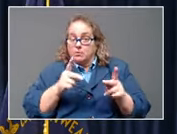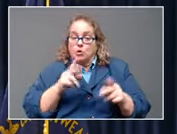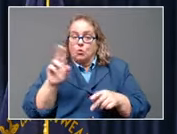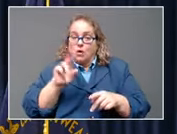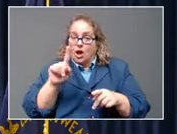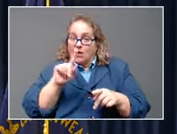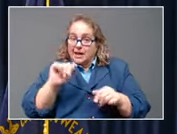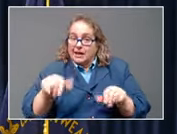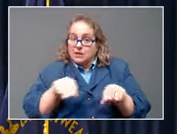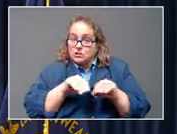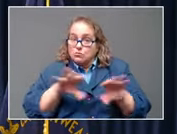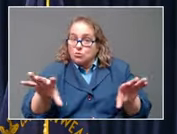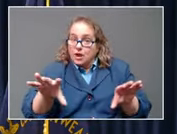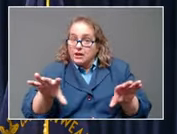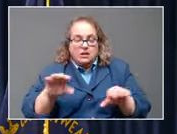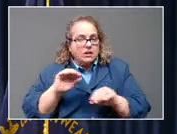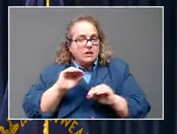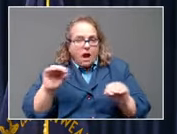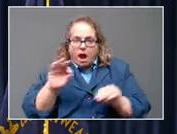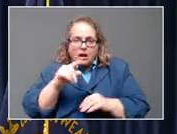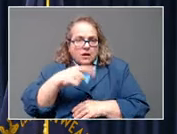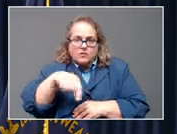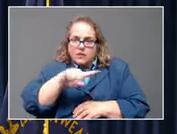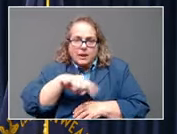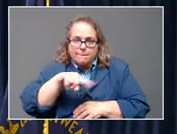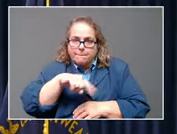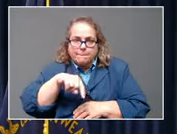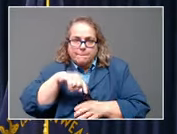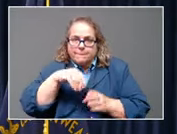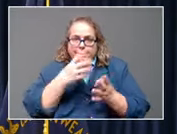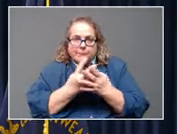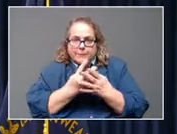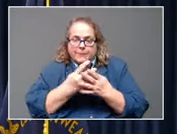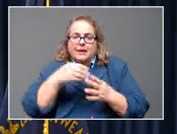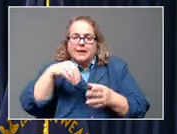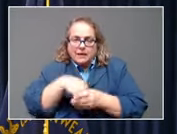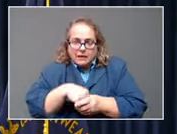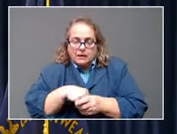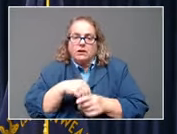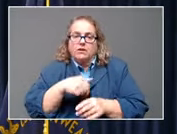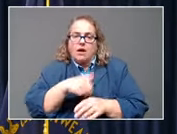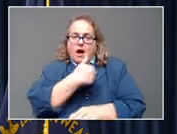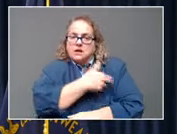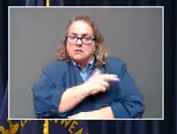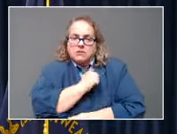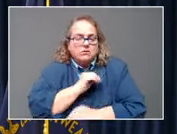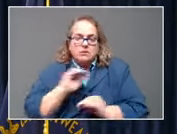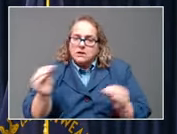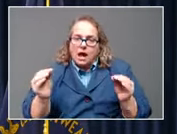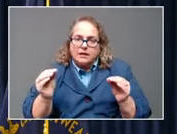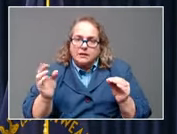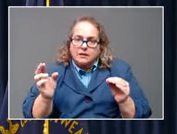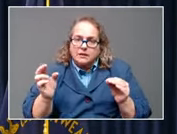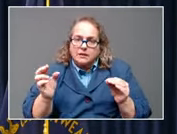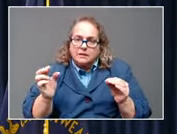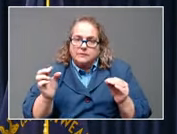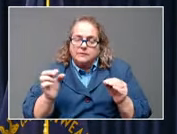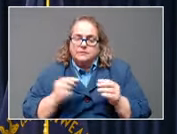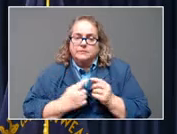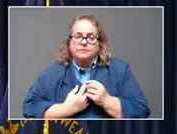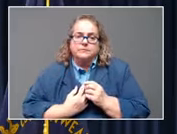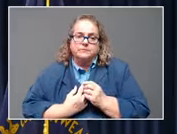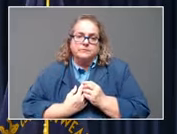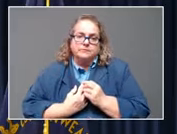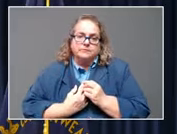at the moment, not one incarcerated individual has had to go to the hospital. So